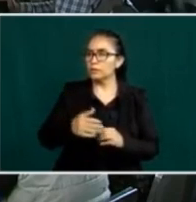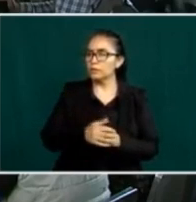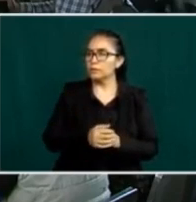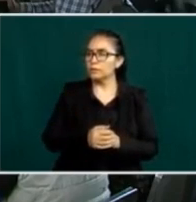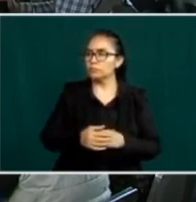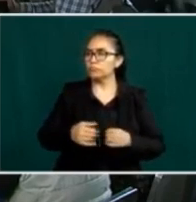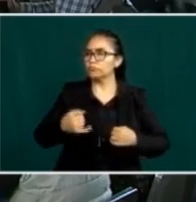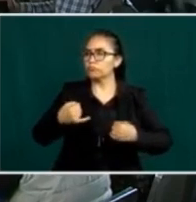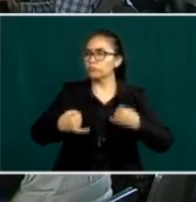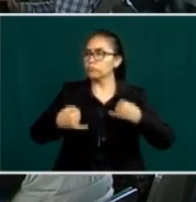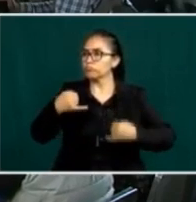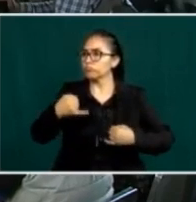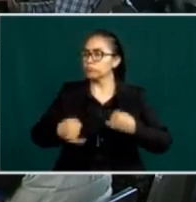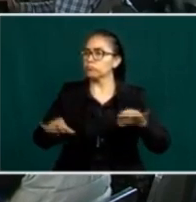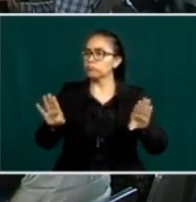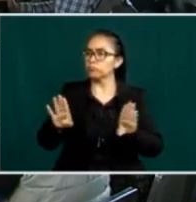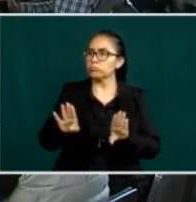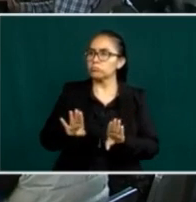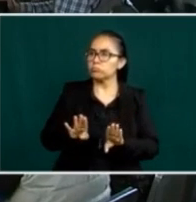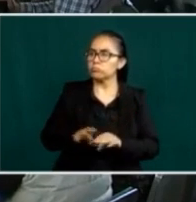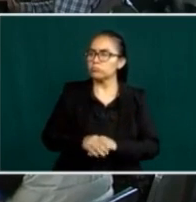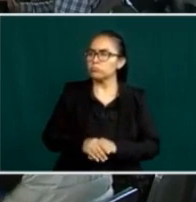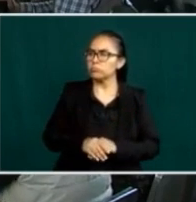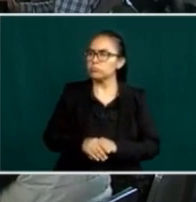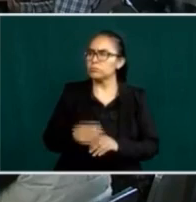Nayarit and in the tribunals.